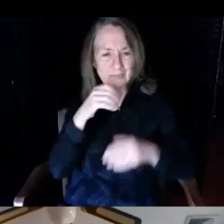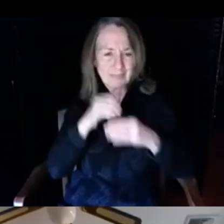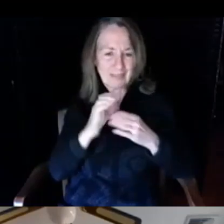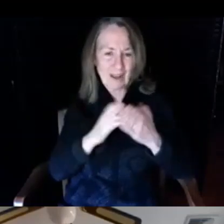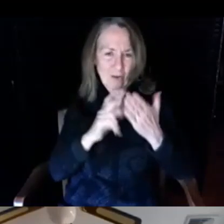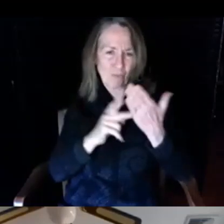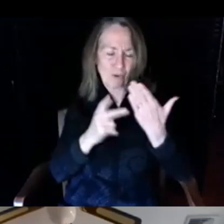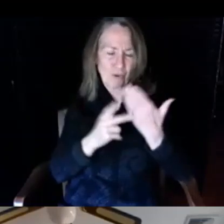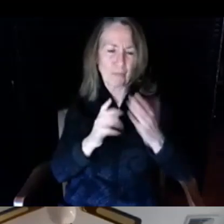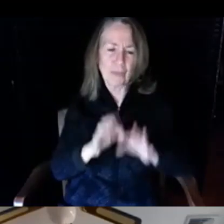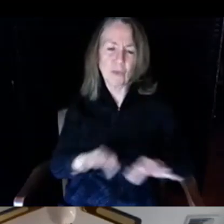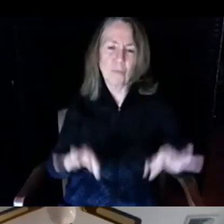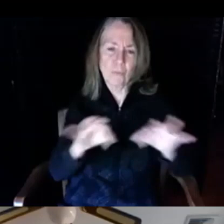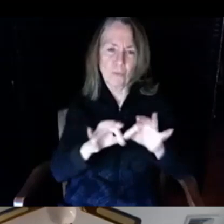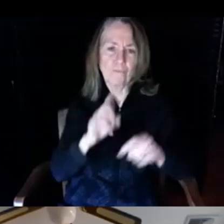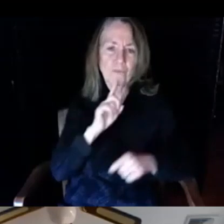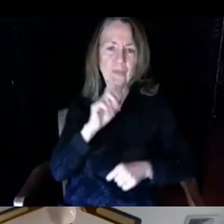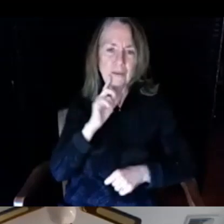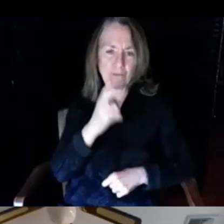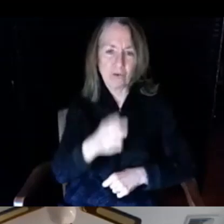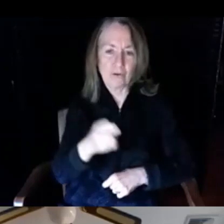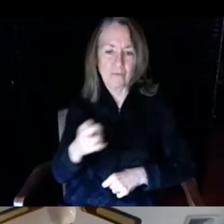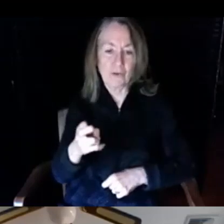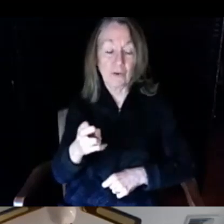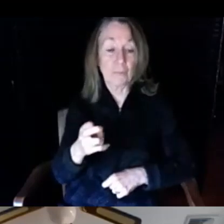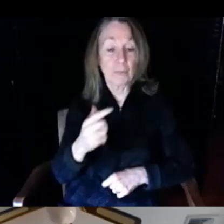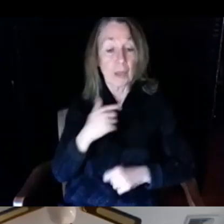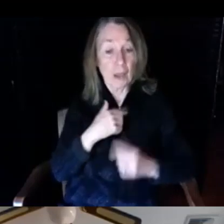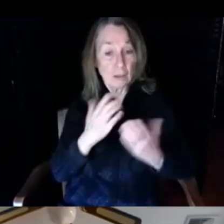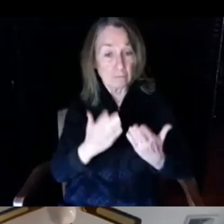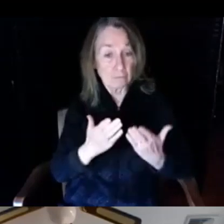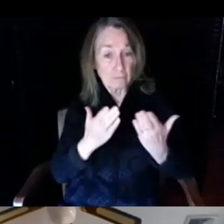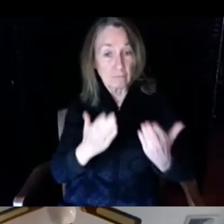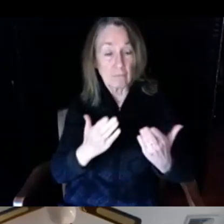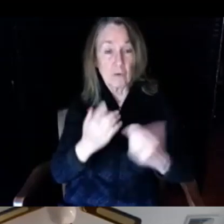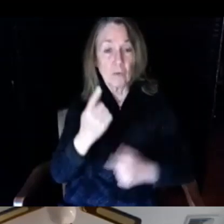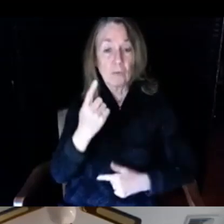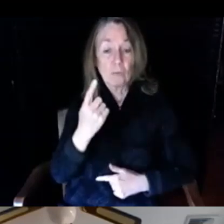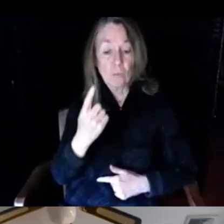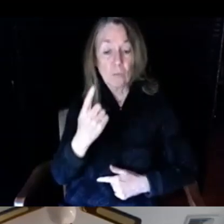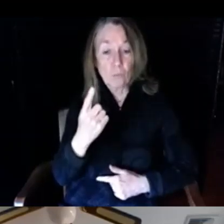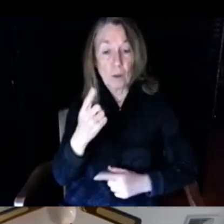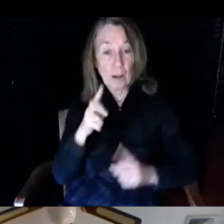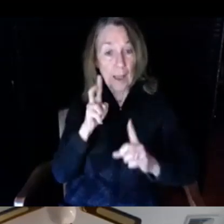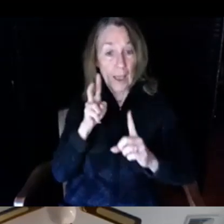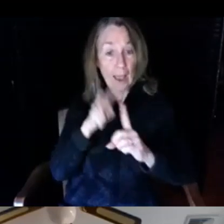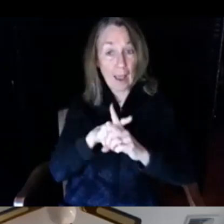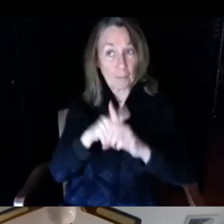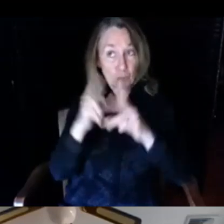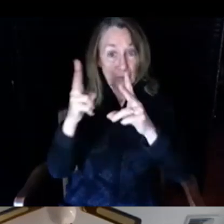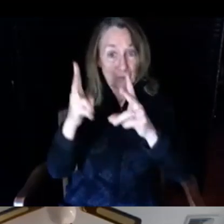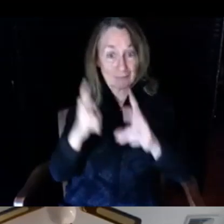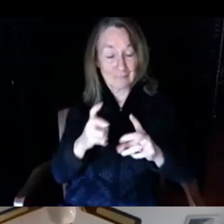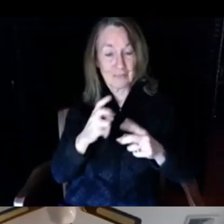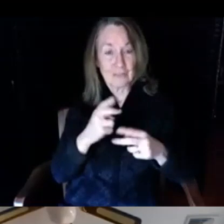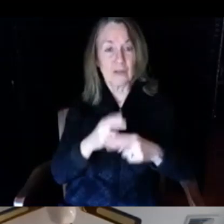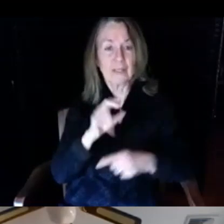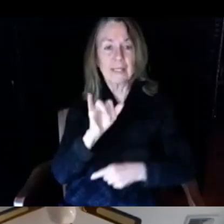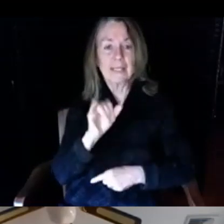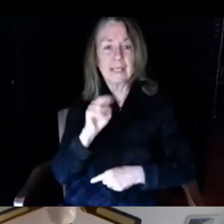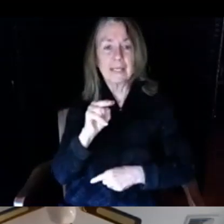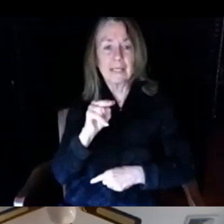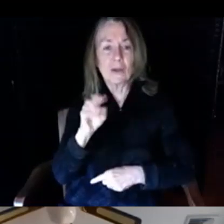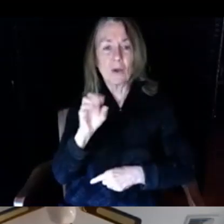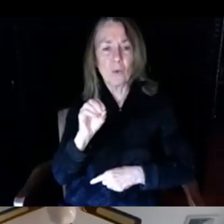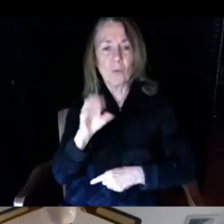deaf and hard of hearing. I mentioned that one of the apps that you can put on a smartphone is called Caption.